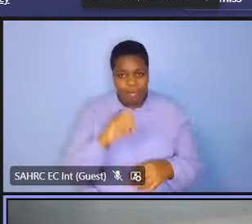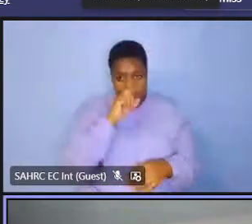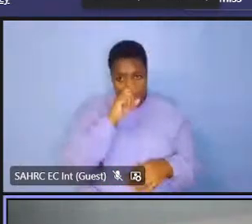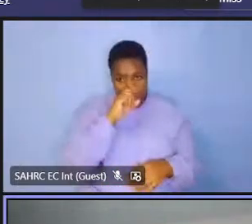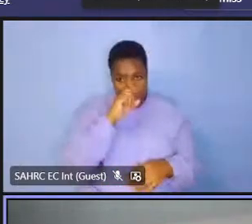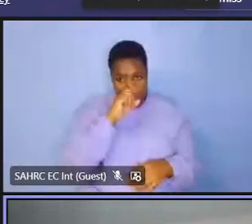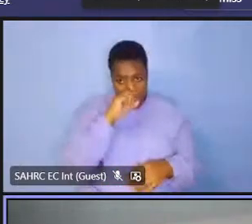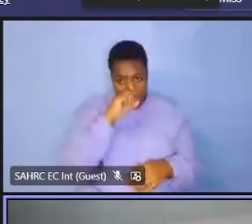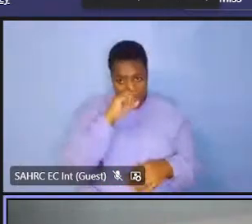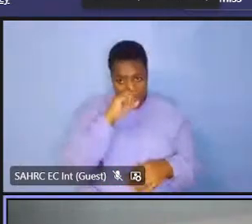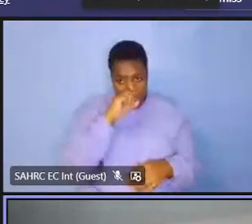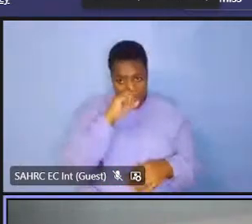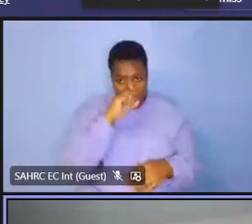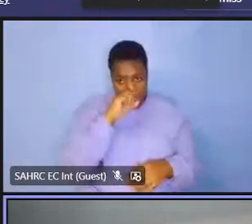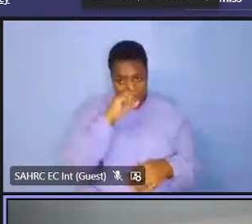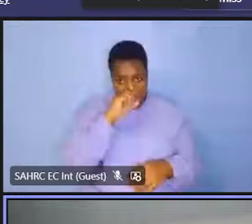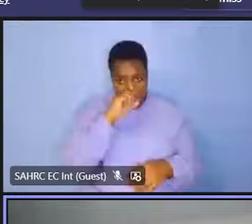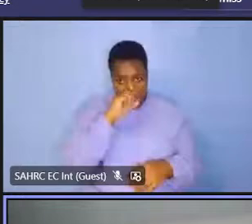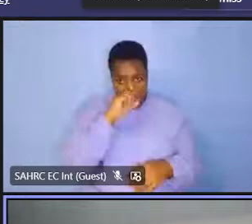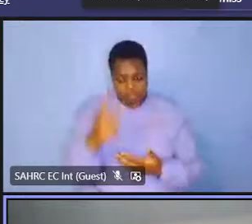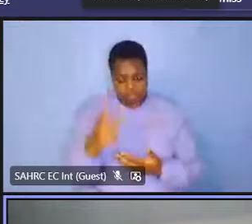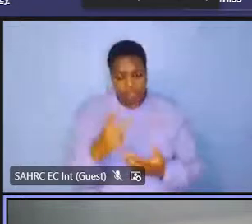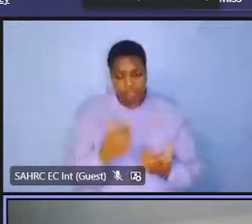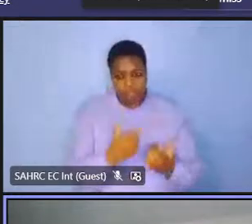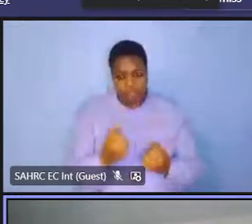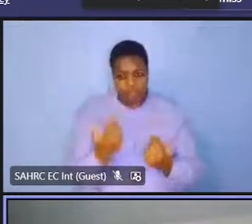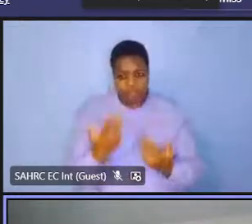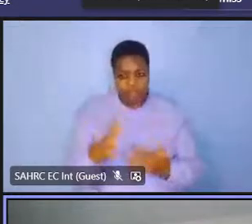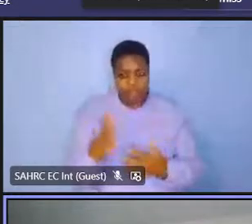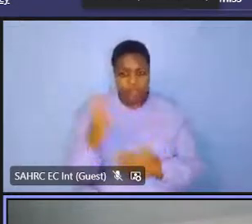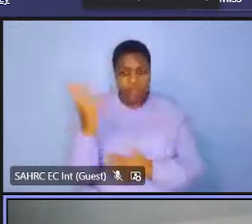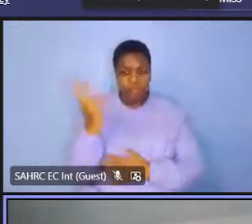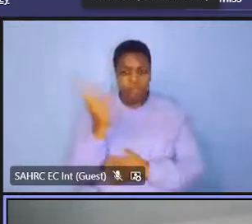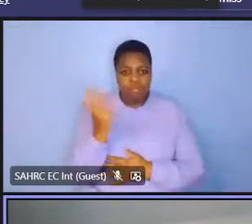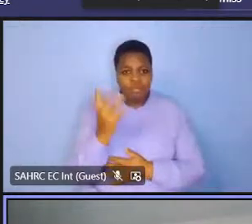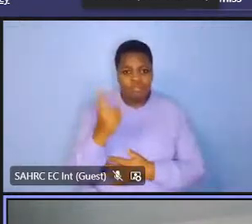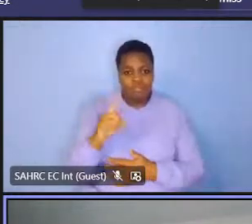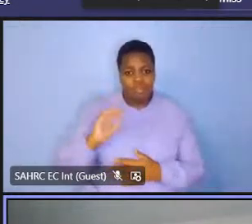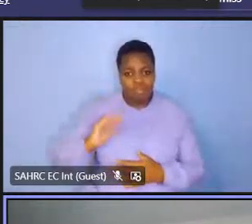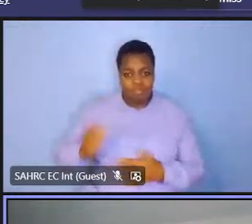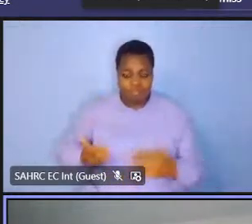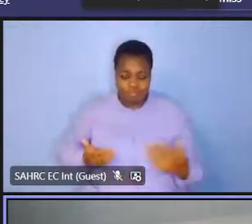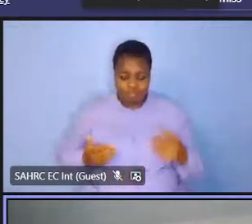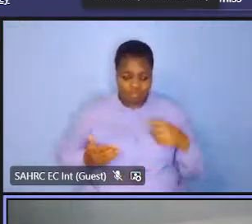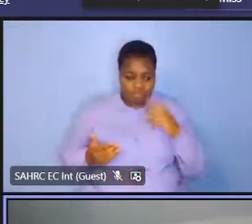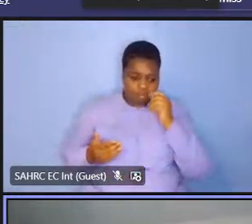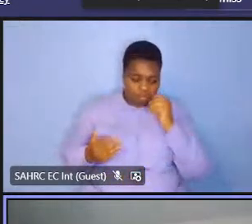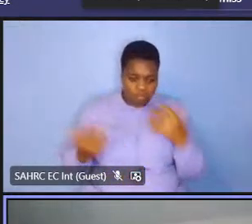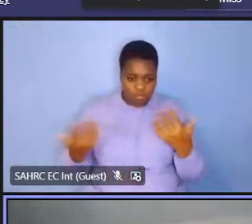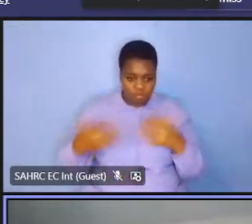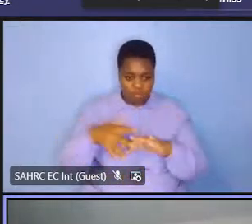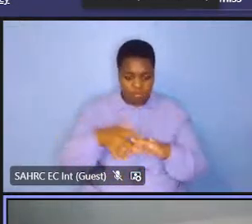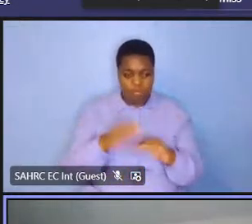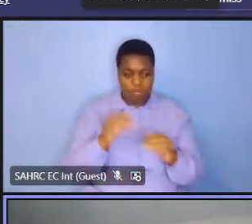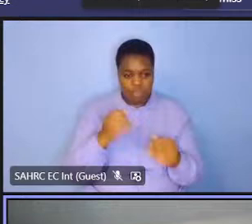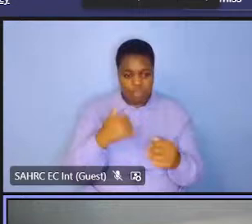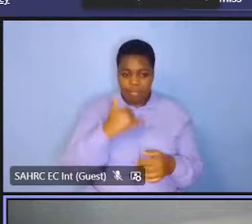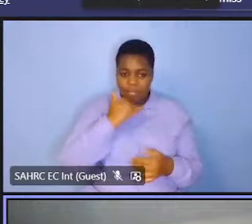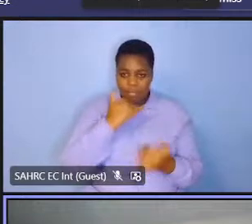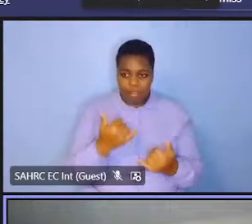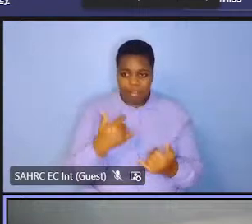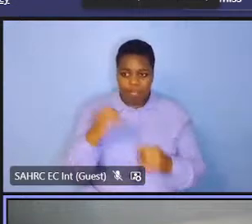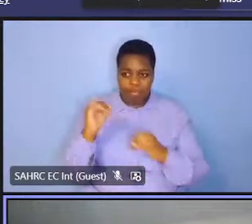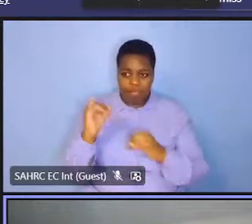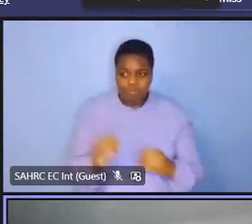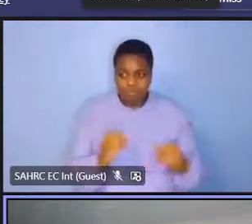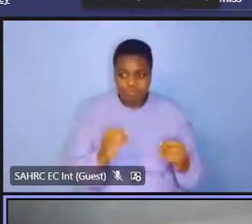I've already seen some of the noises that are being made by the Commission for Gender, and I'm glad it's happening. Now, as an introduction, maybe